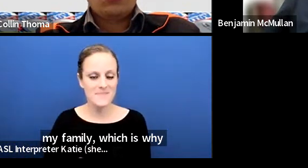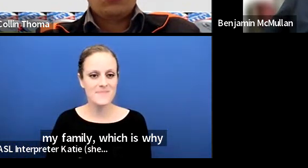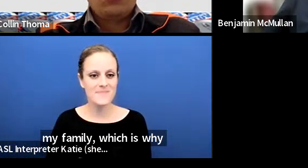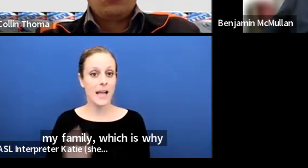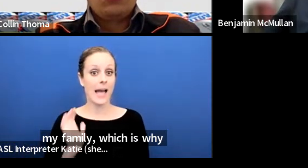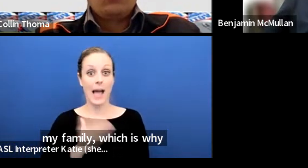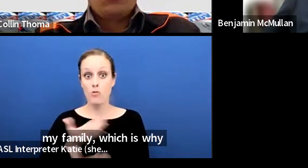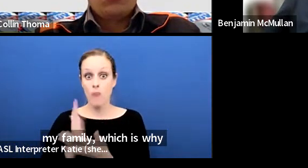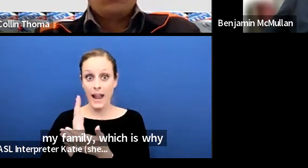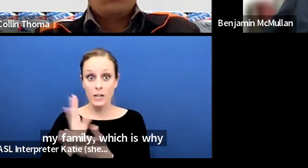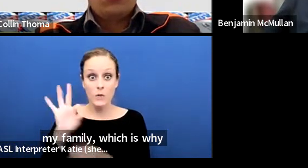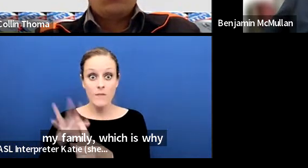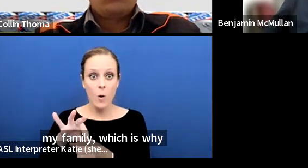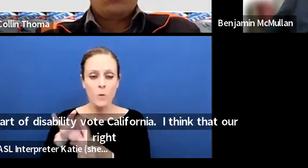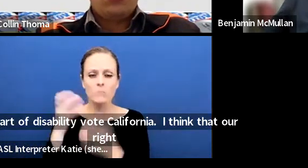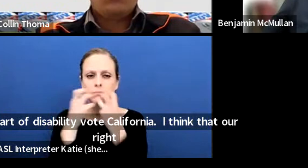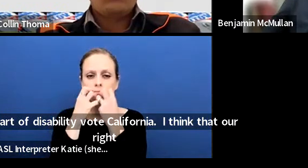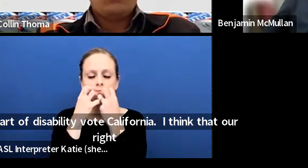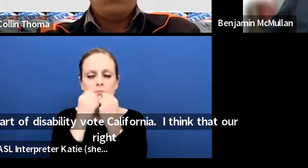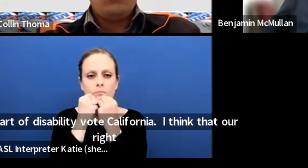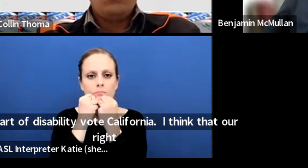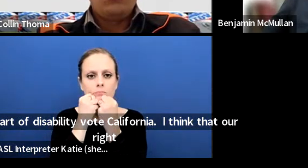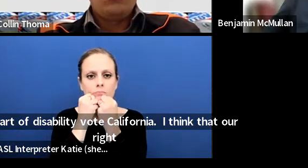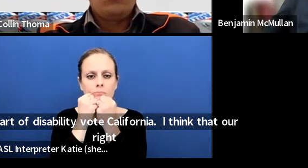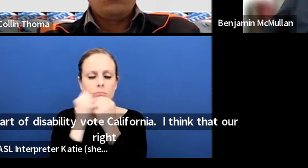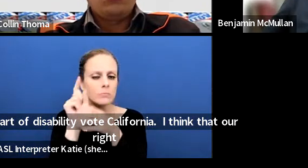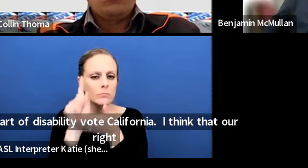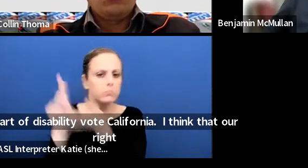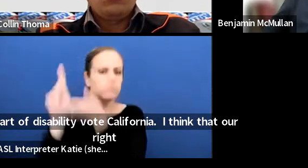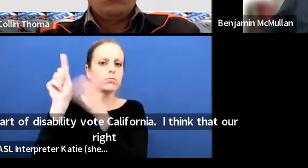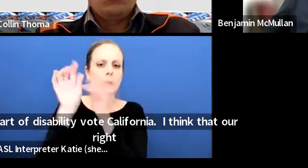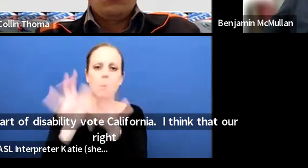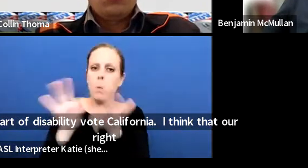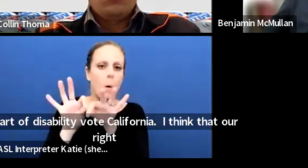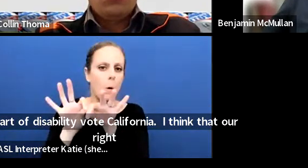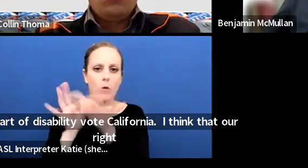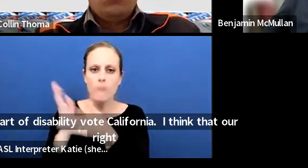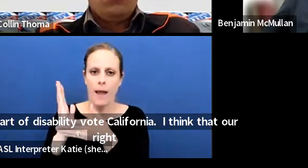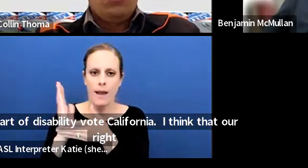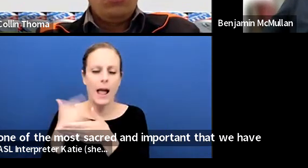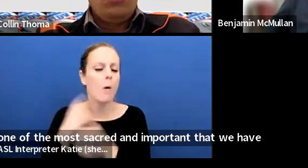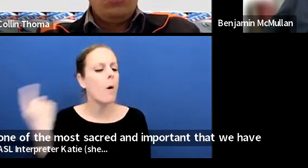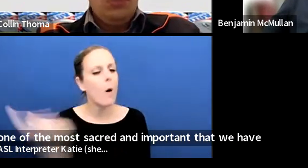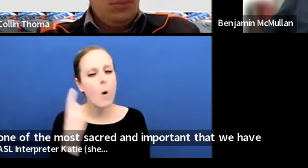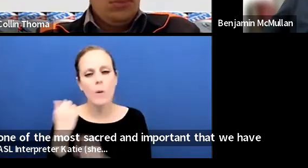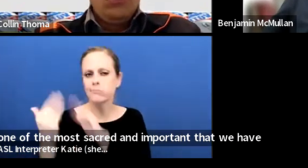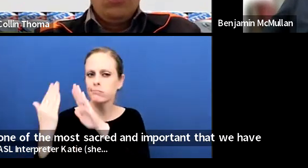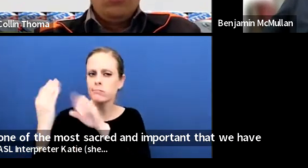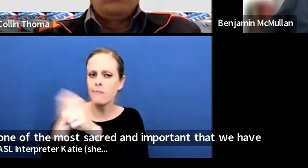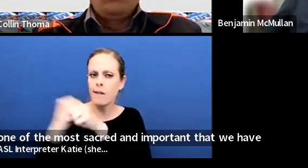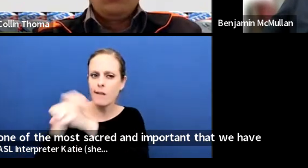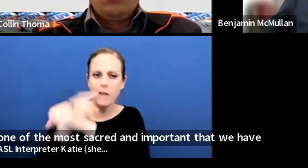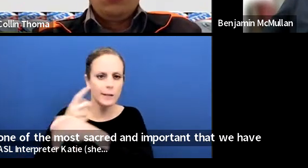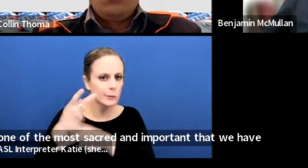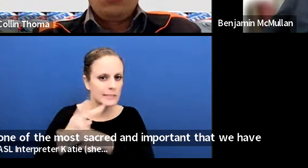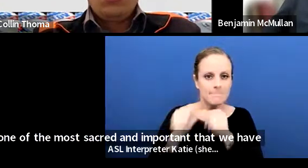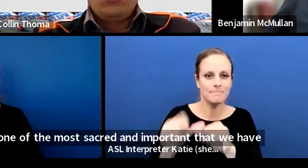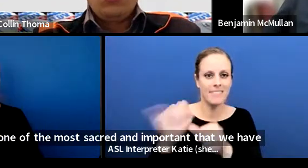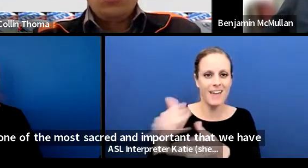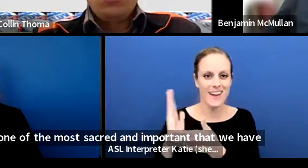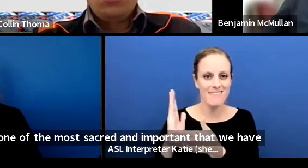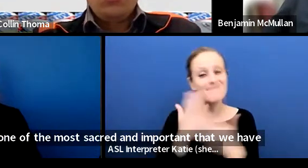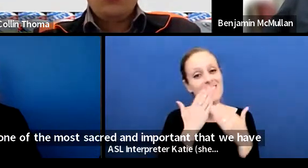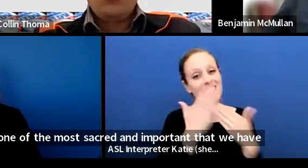to vote is one of the most sacred and important that we have, and I will always fight to uphold that right. So thank you for having me